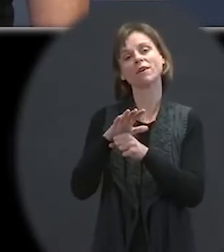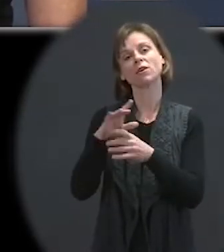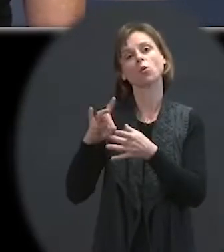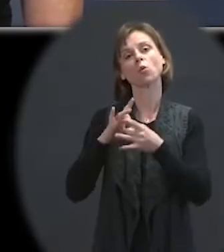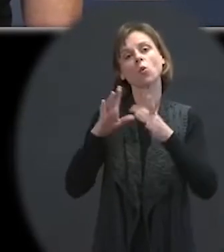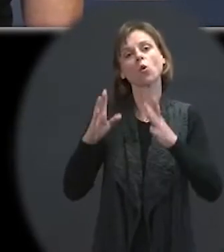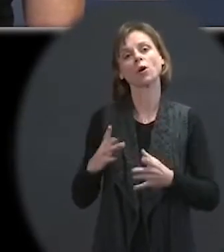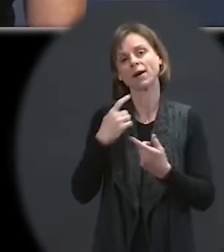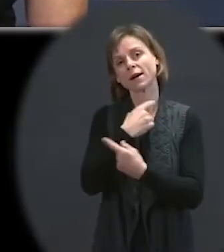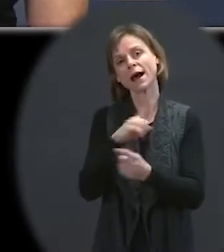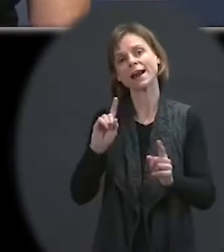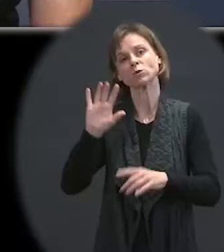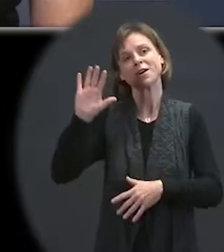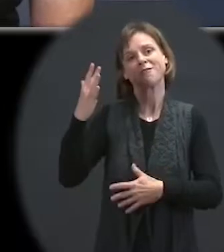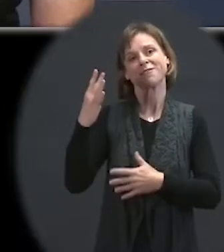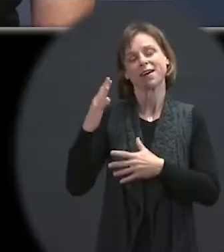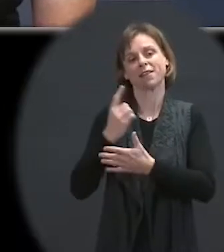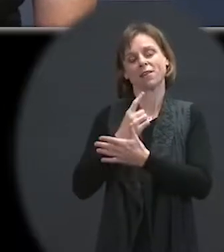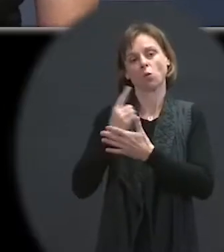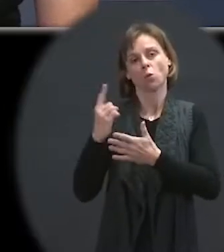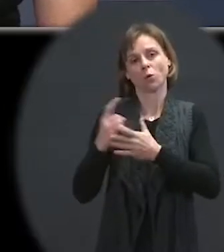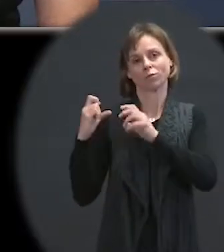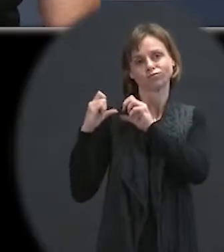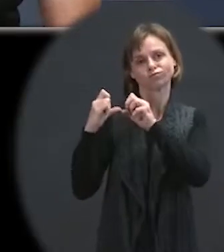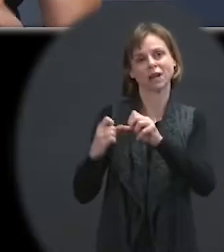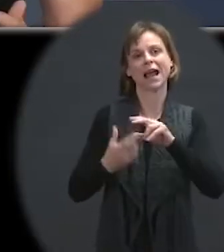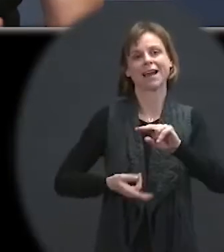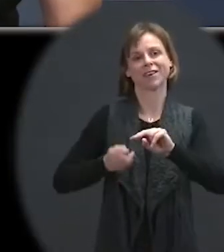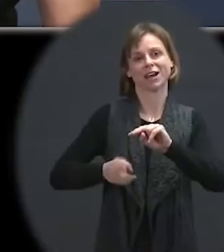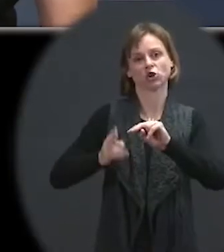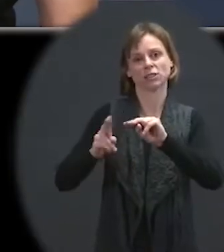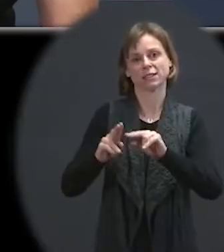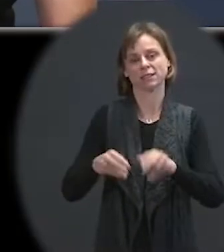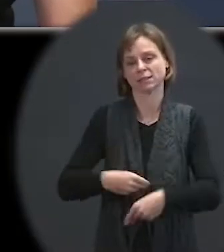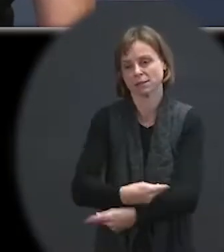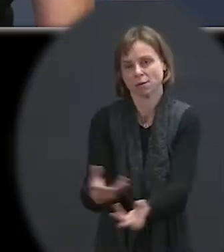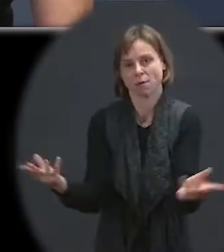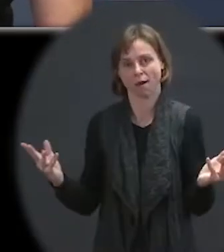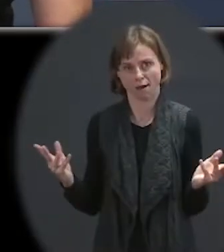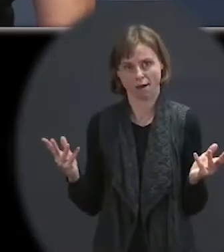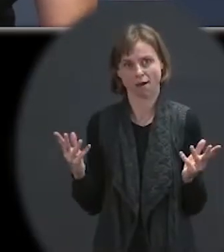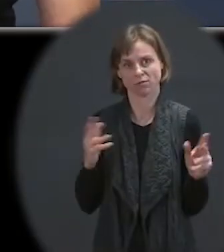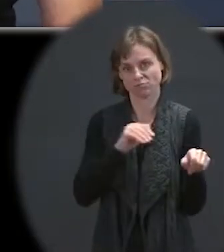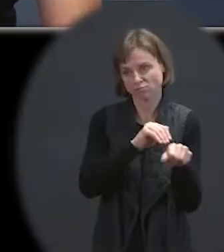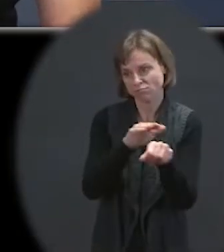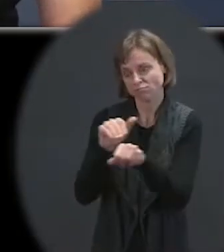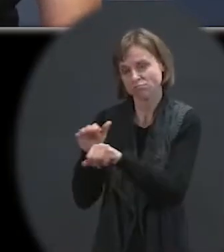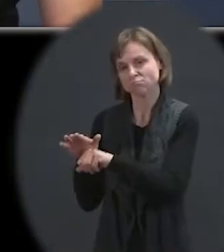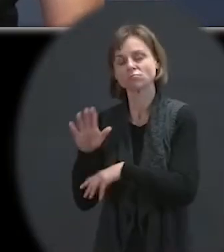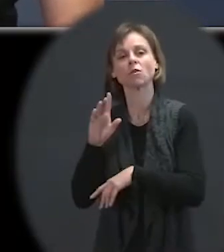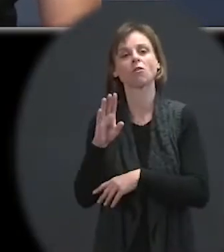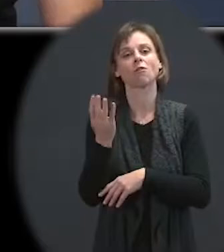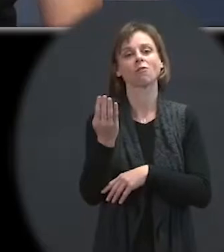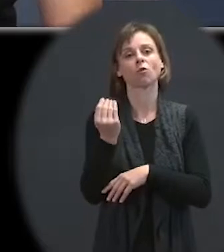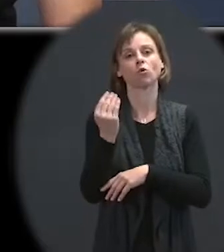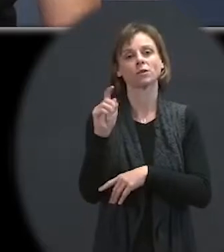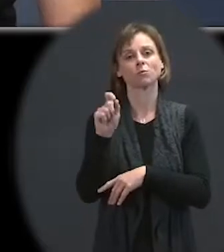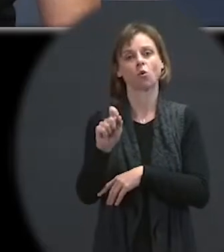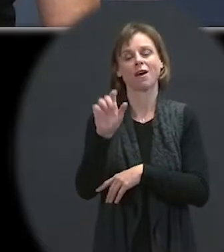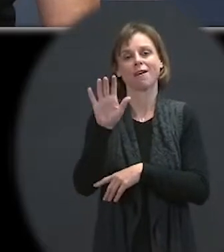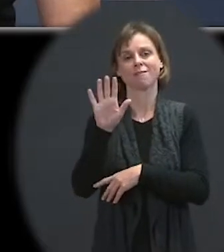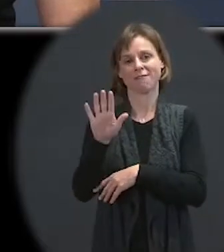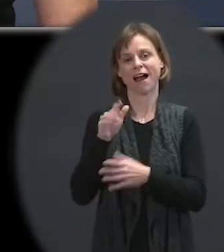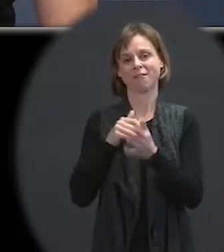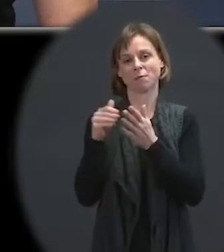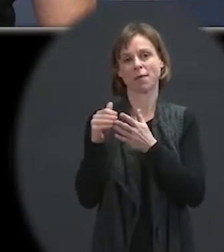5th consecutive week of supply increases. States will now receive 14.5 million doses this week, up